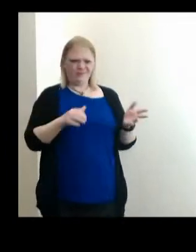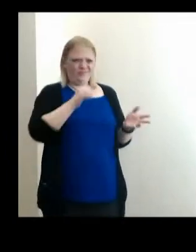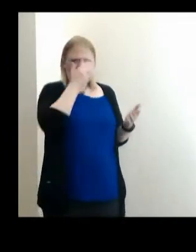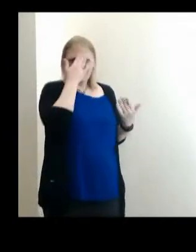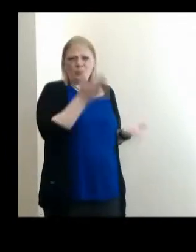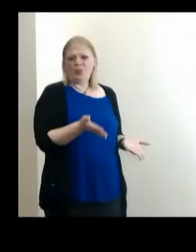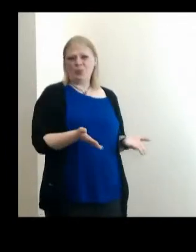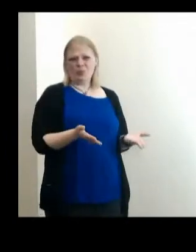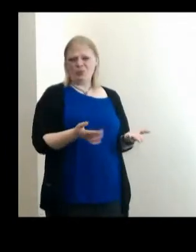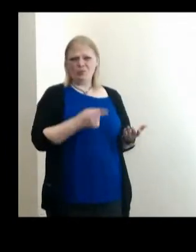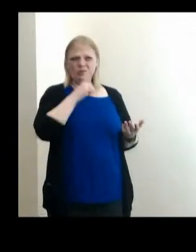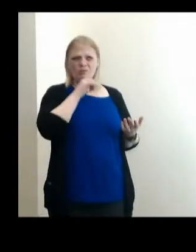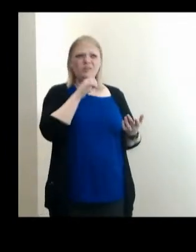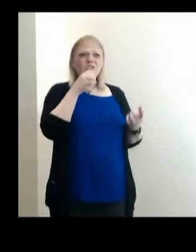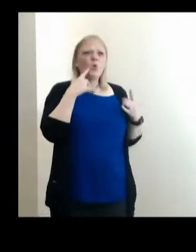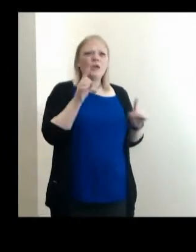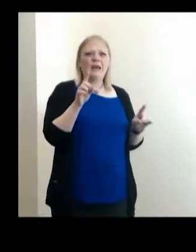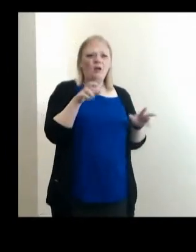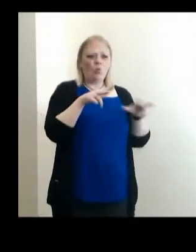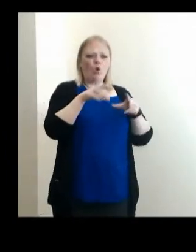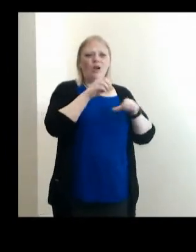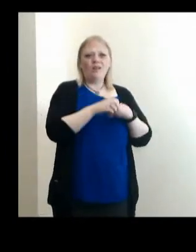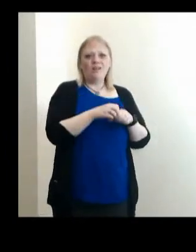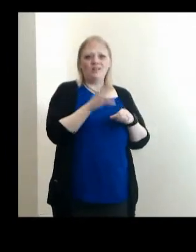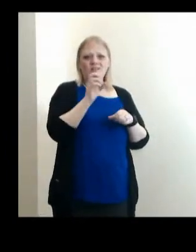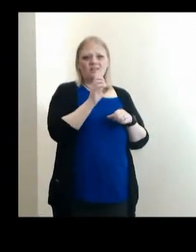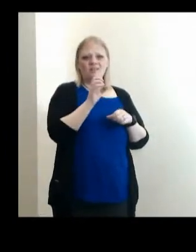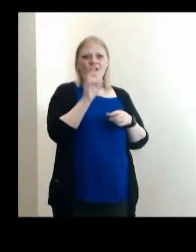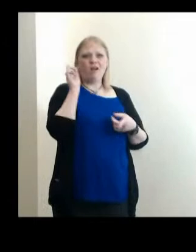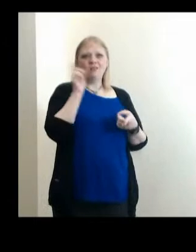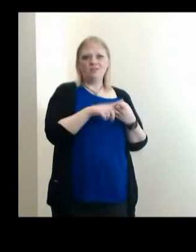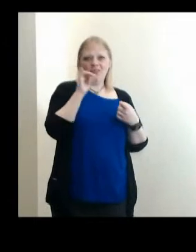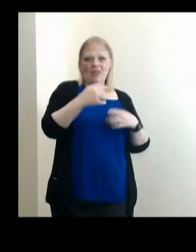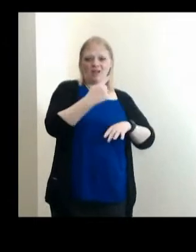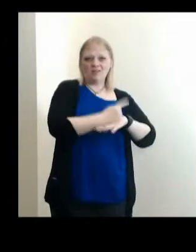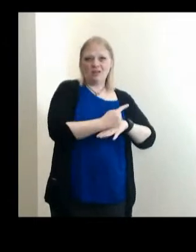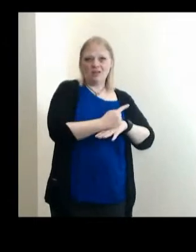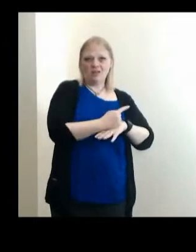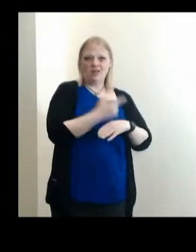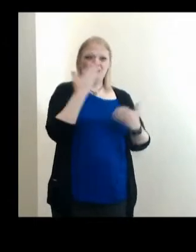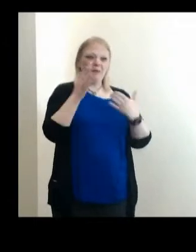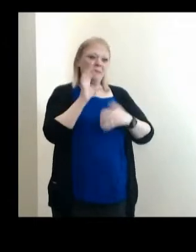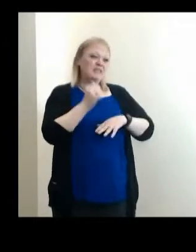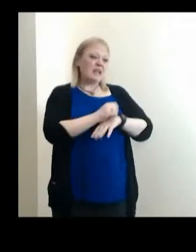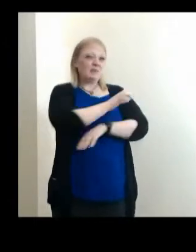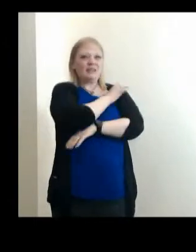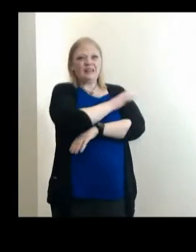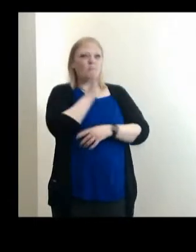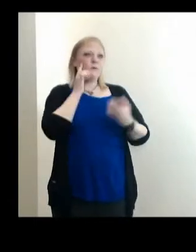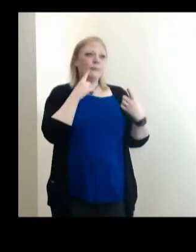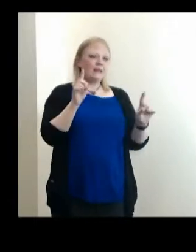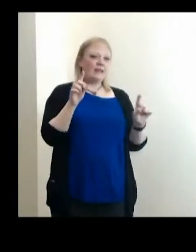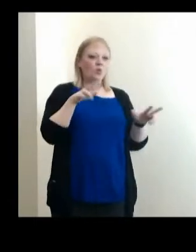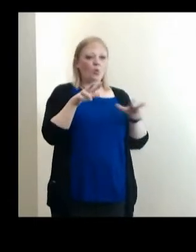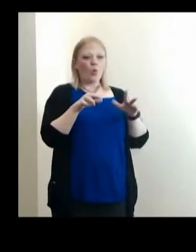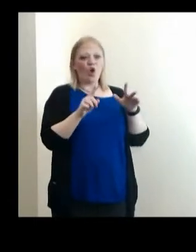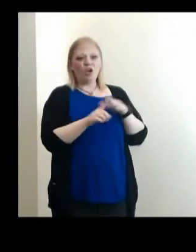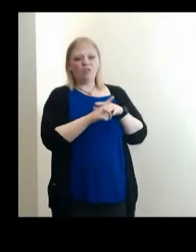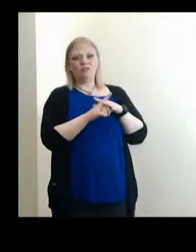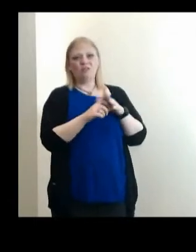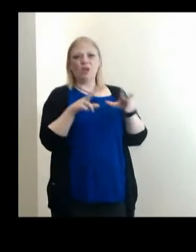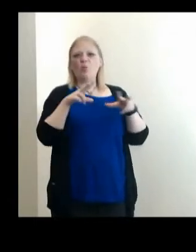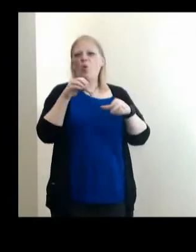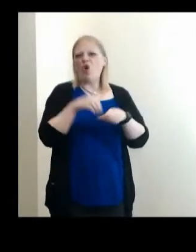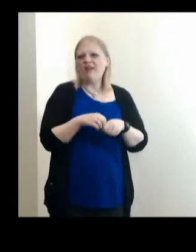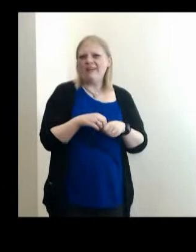certain, other than we really don't announce the walk-ups until the day of. We're thinking about setting up some clinics that we're going to announce the walk-up days before,